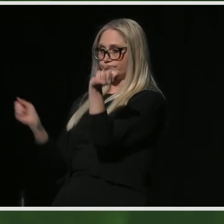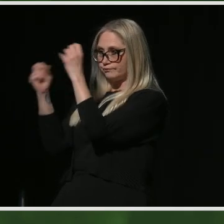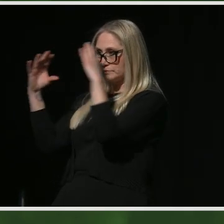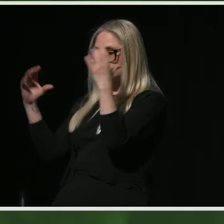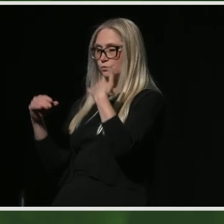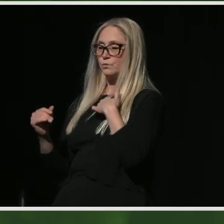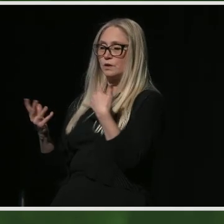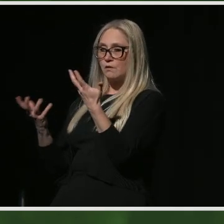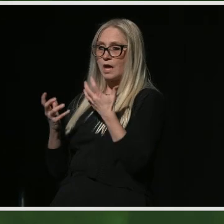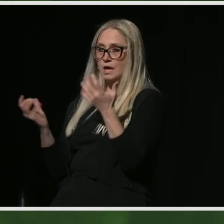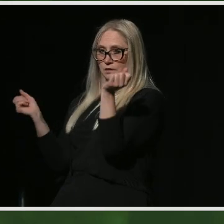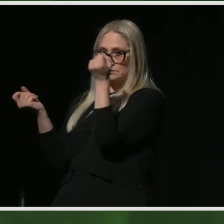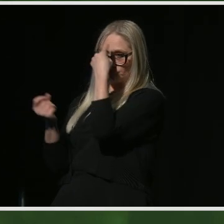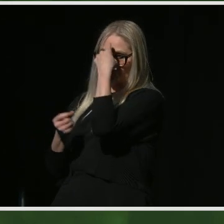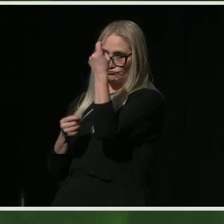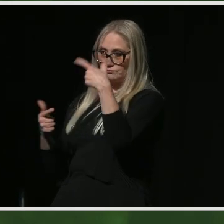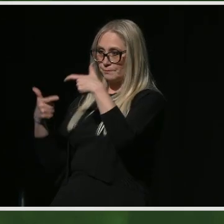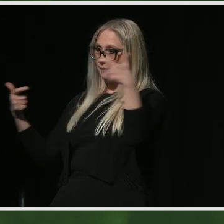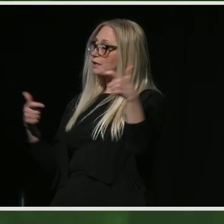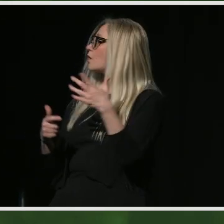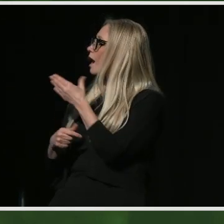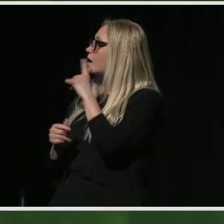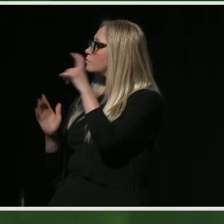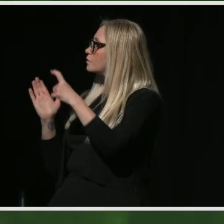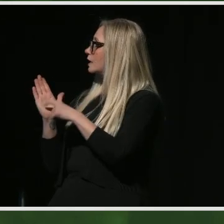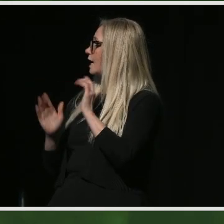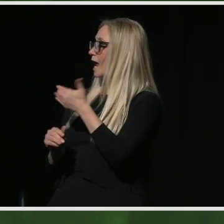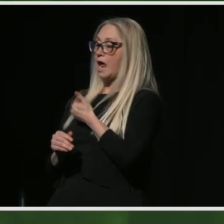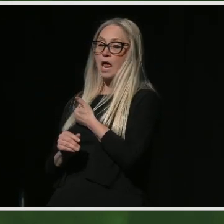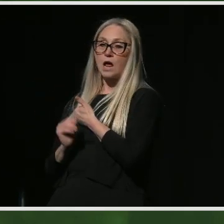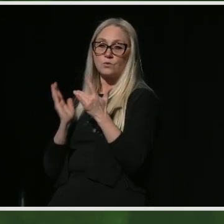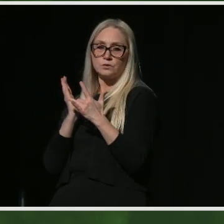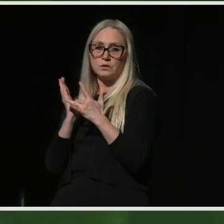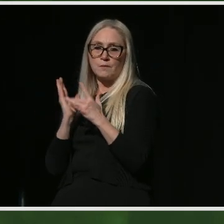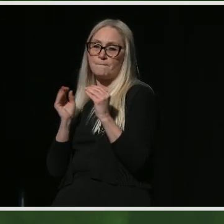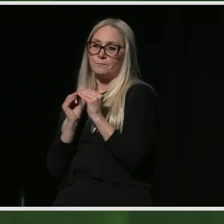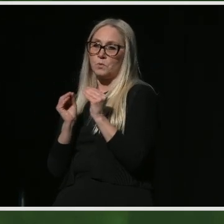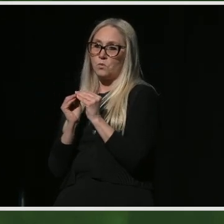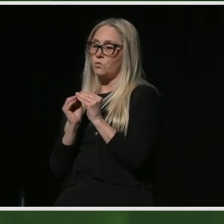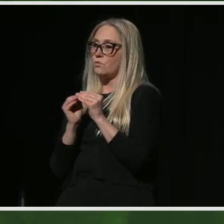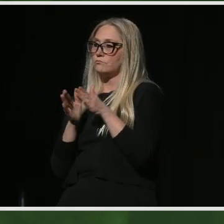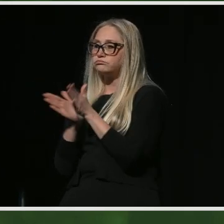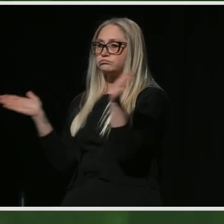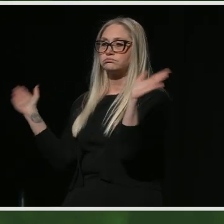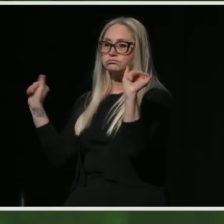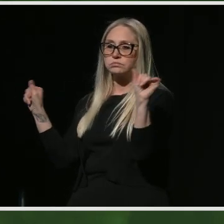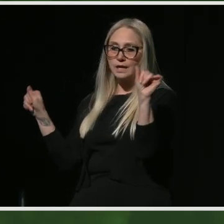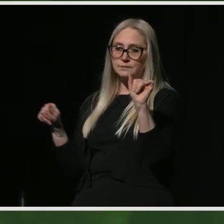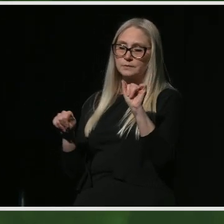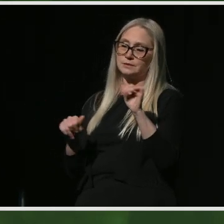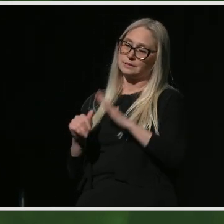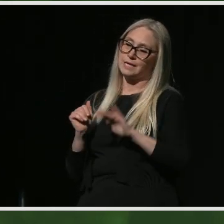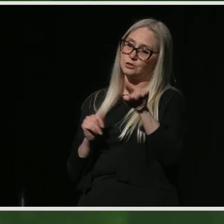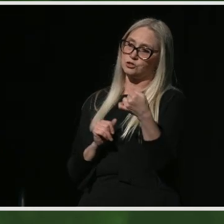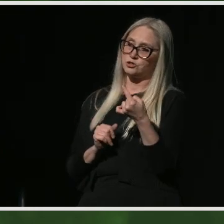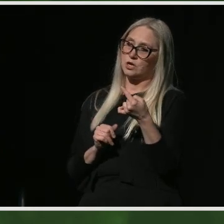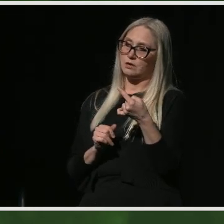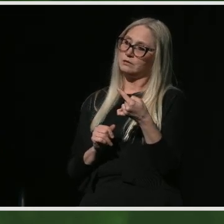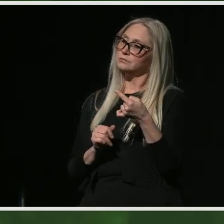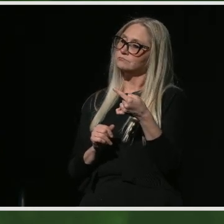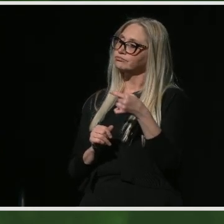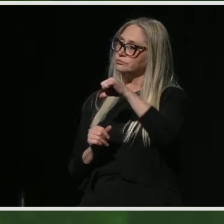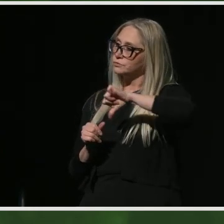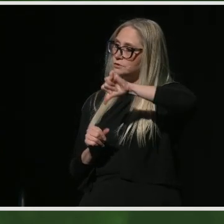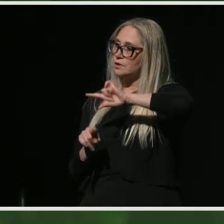bit bigger and to recognize that our technology was more broadly possible than just on whipped cream, but across all